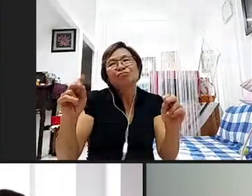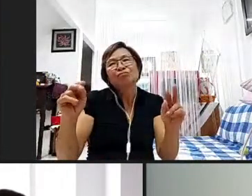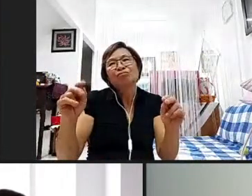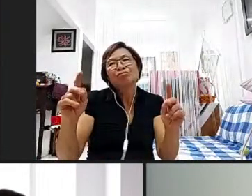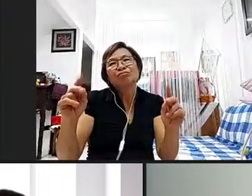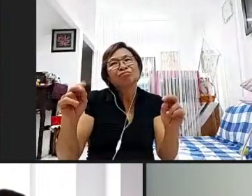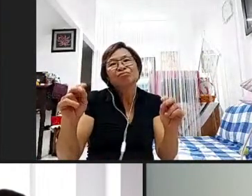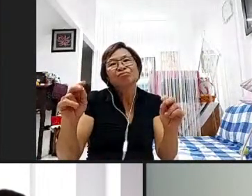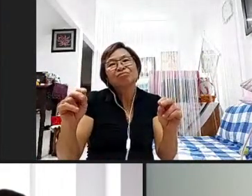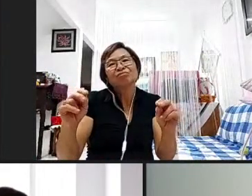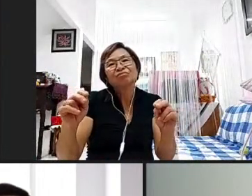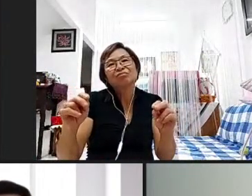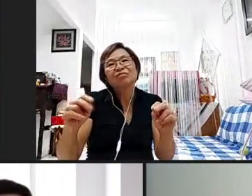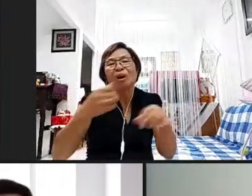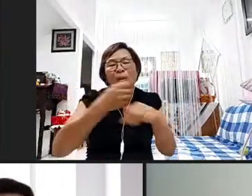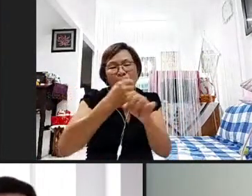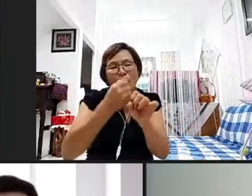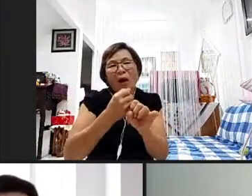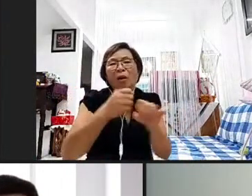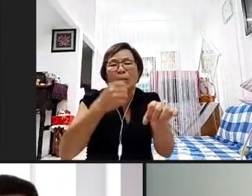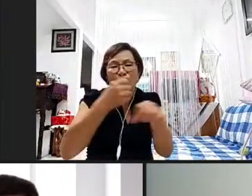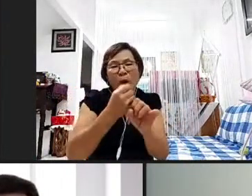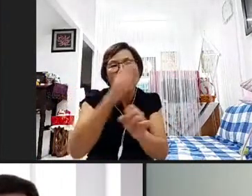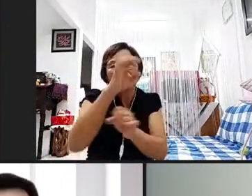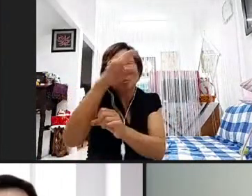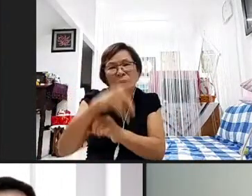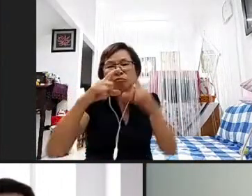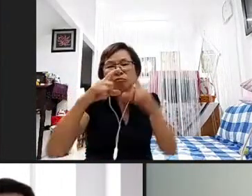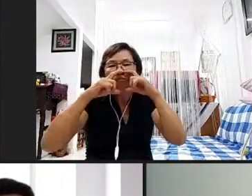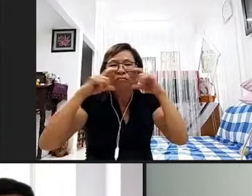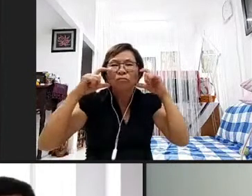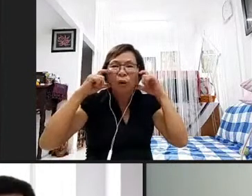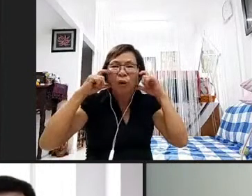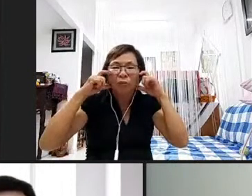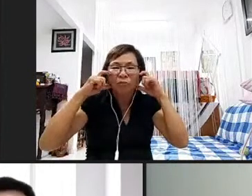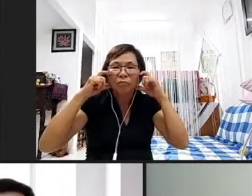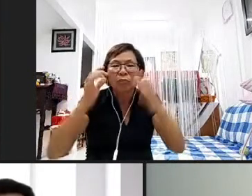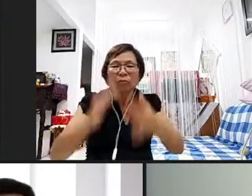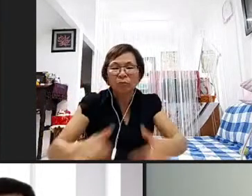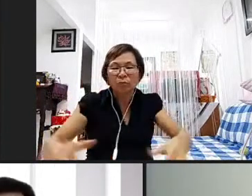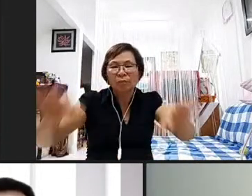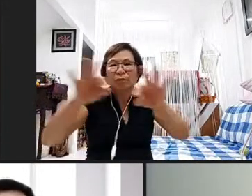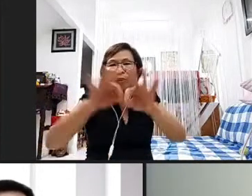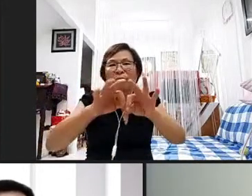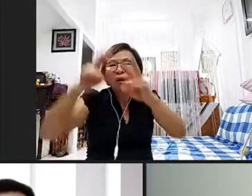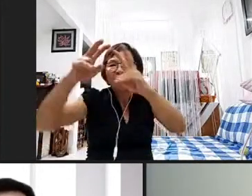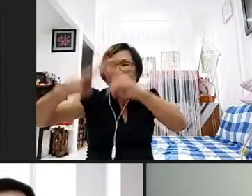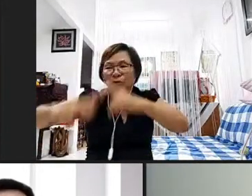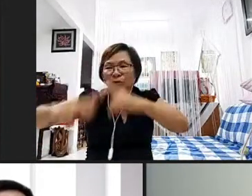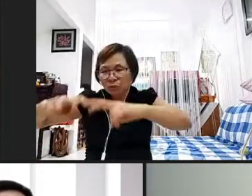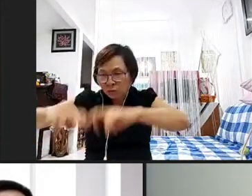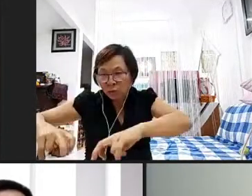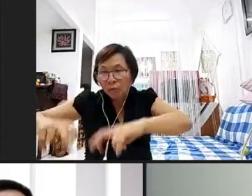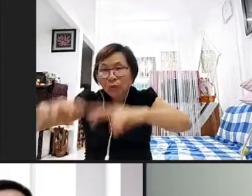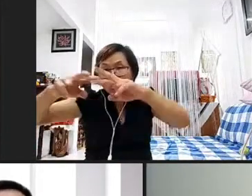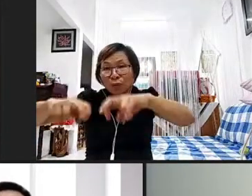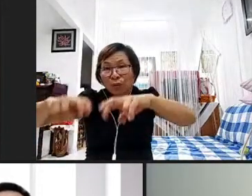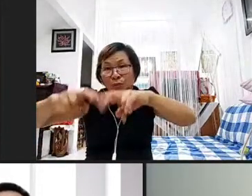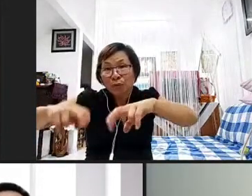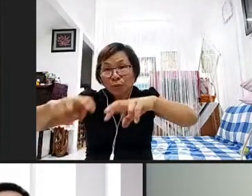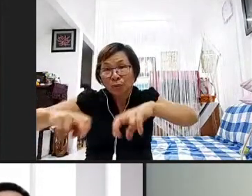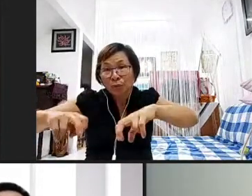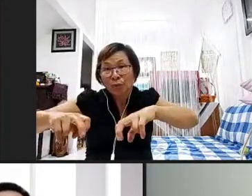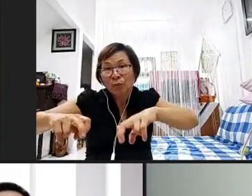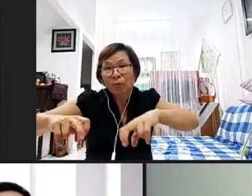just set the SOP. Wearing mask is very important. The study shown that if a person